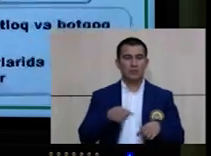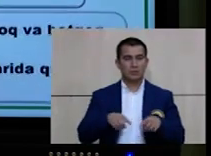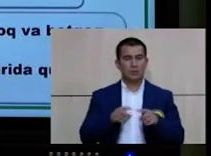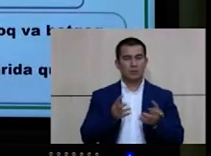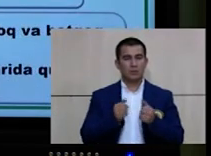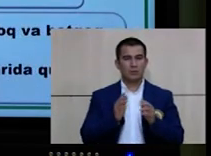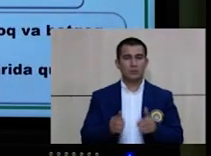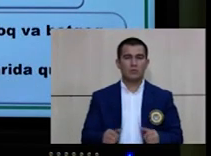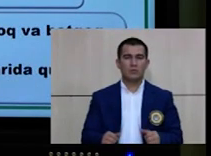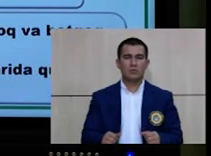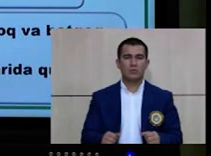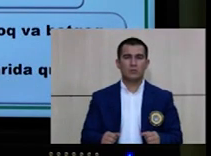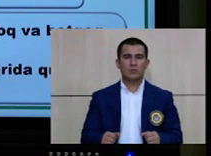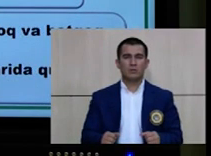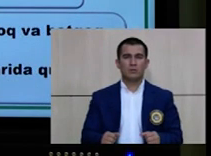etadi.